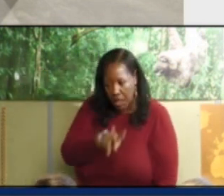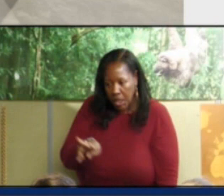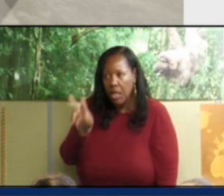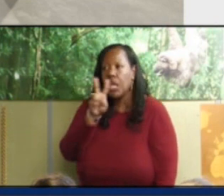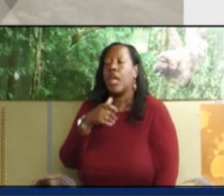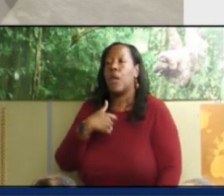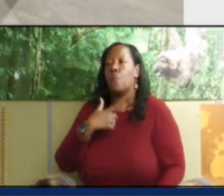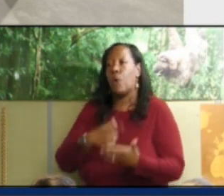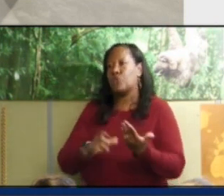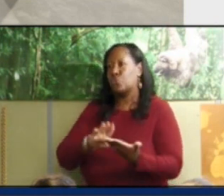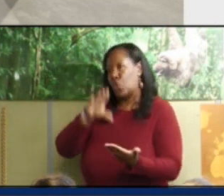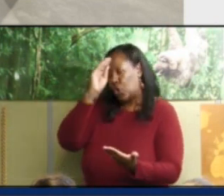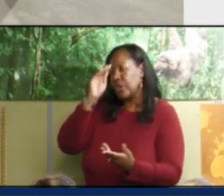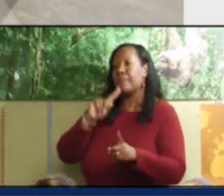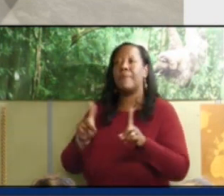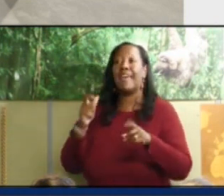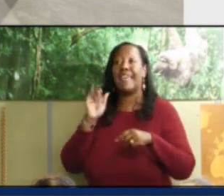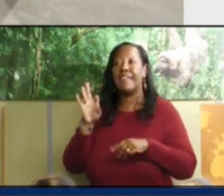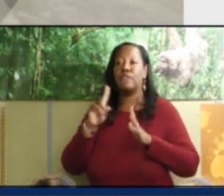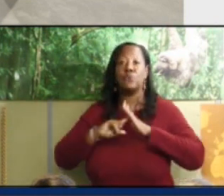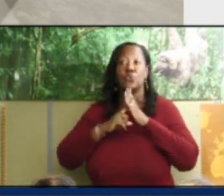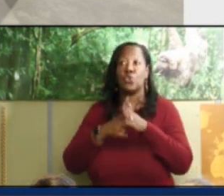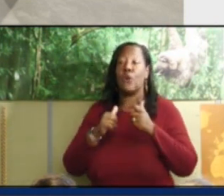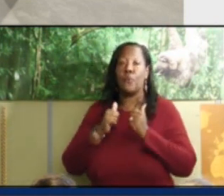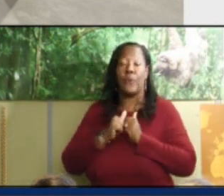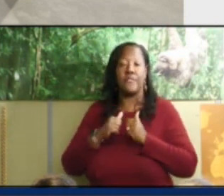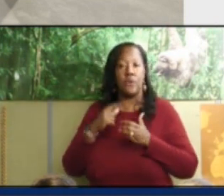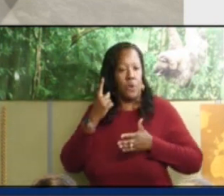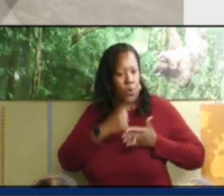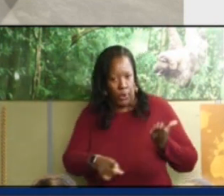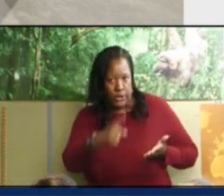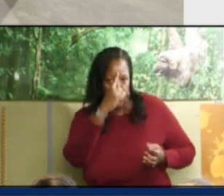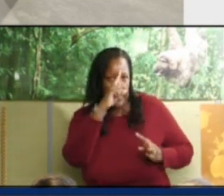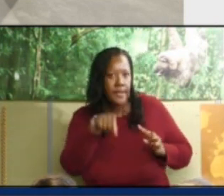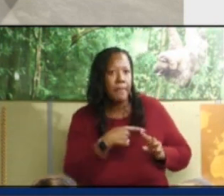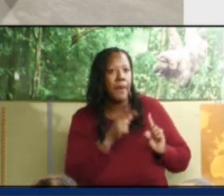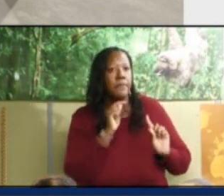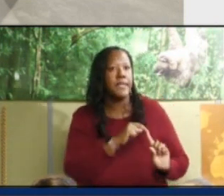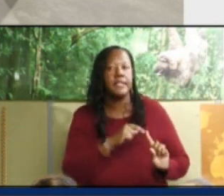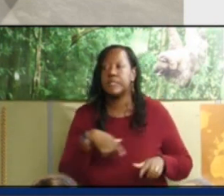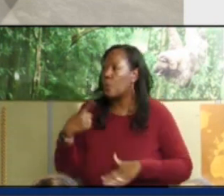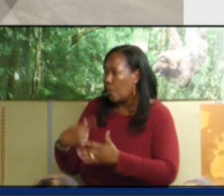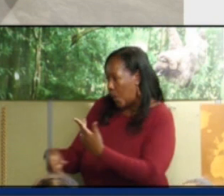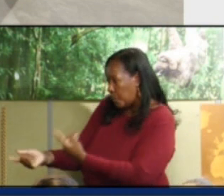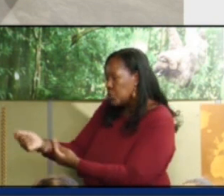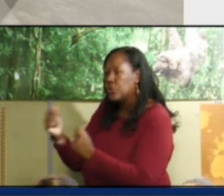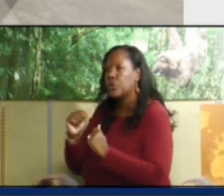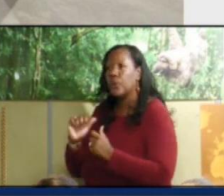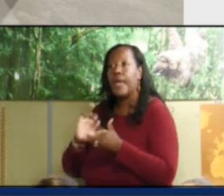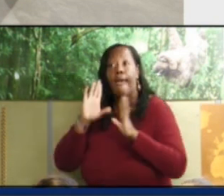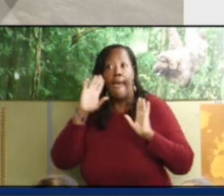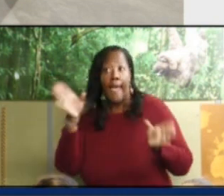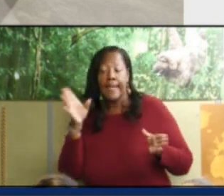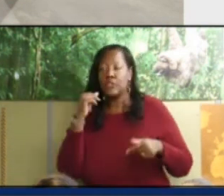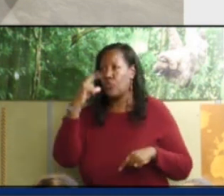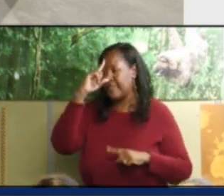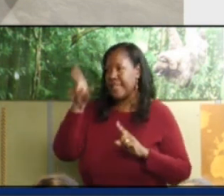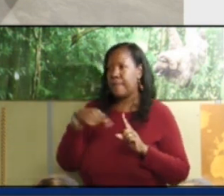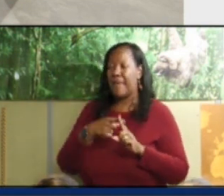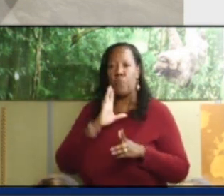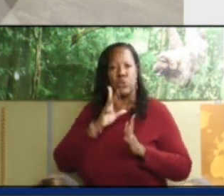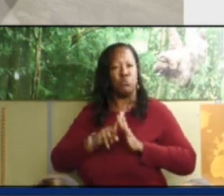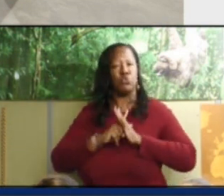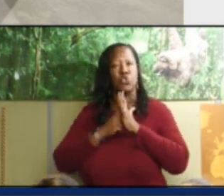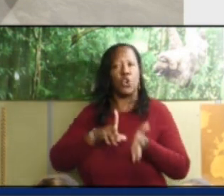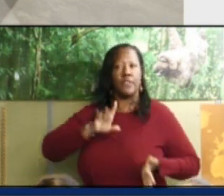if you start off just as basic as, what do you think about this? What would you do? Hey, did you ever think about? When you prompt that question,